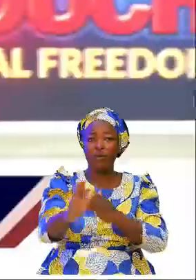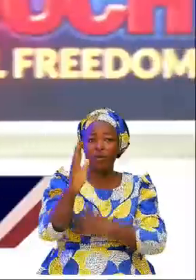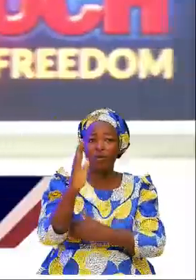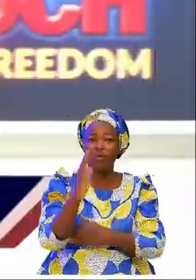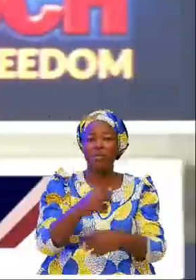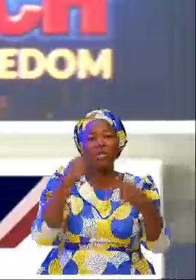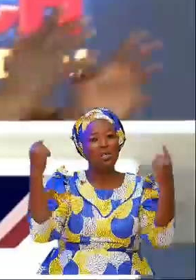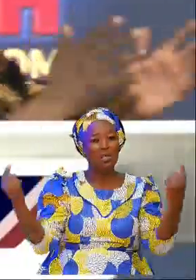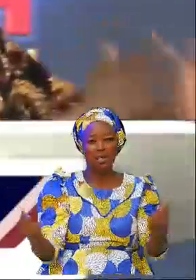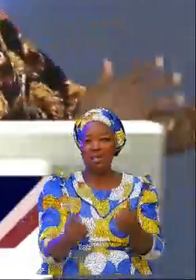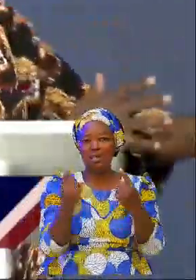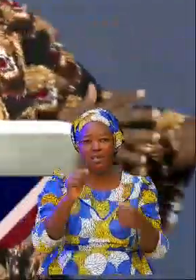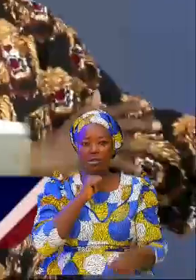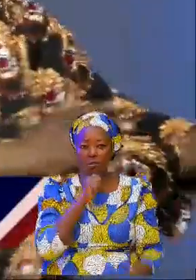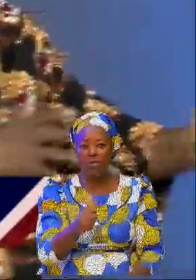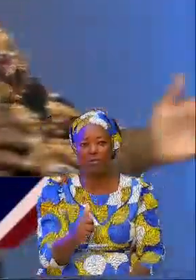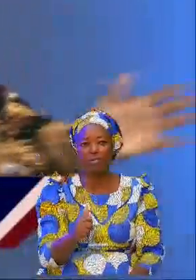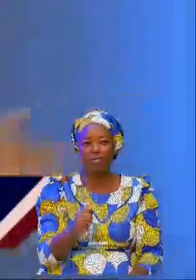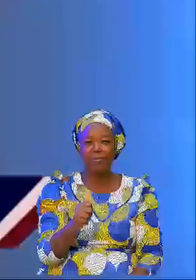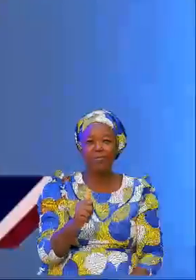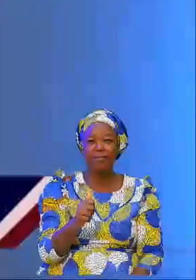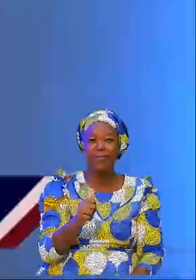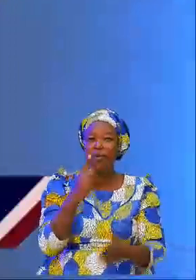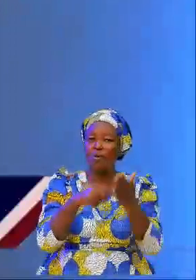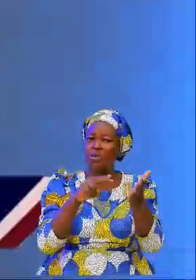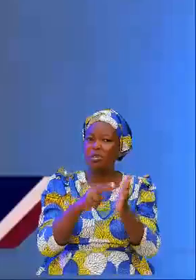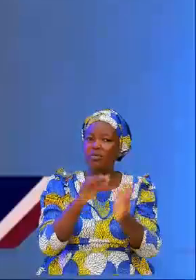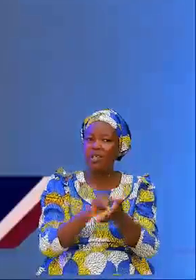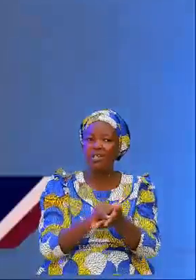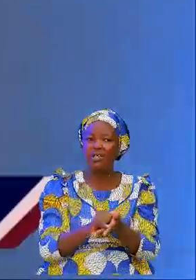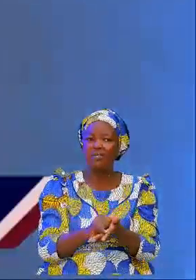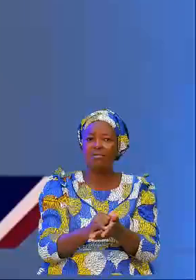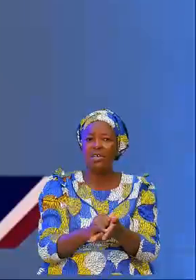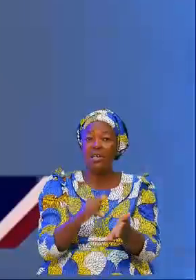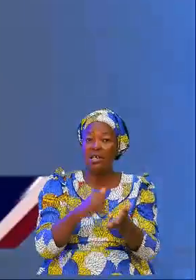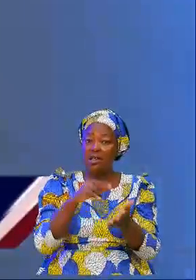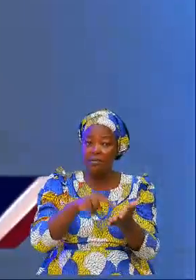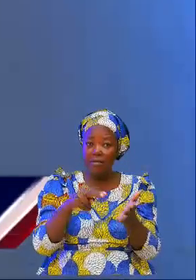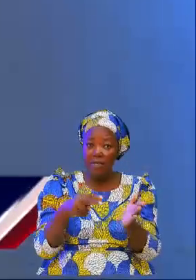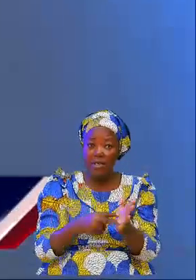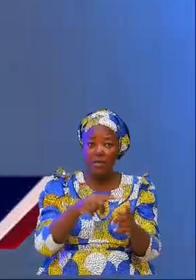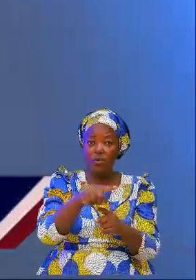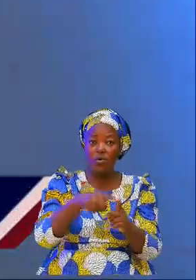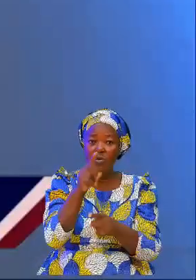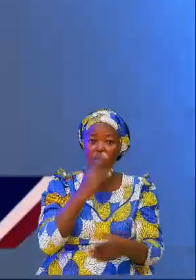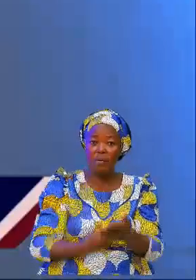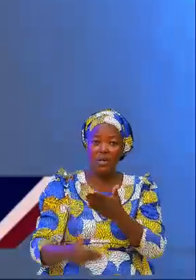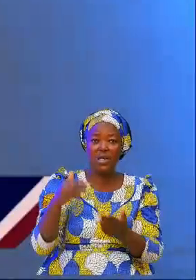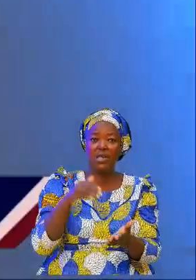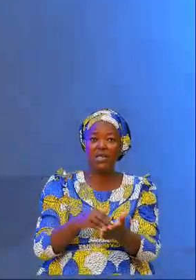whosoever is born of God, sinneth not. What does that